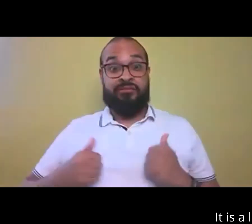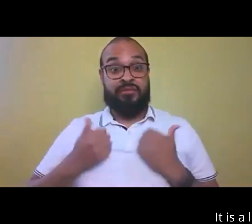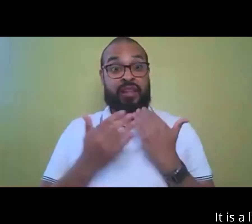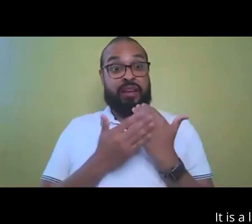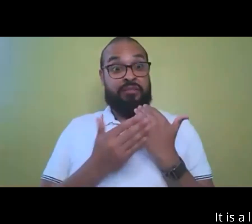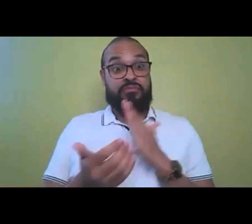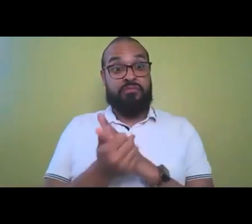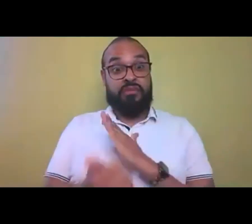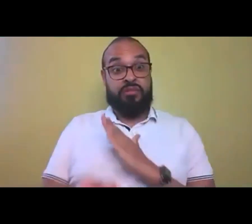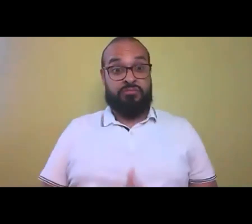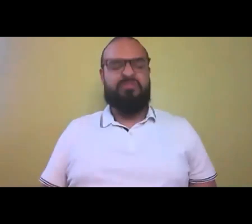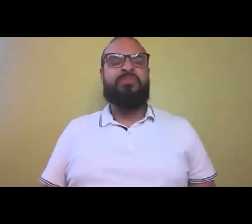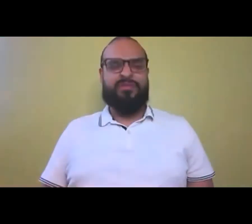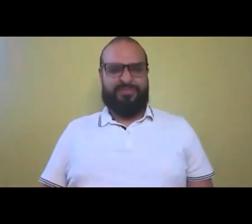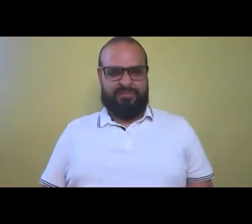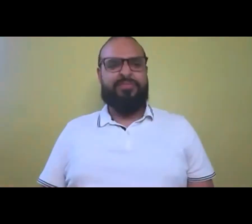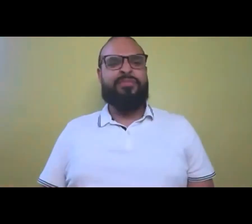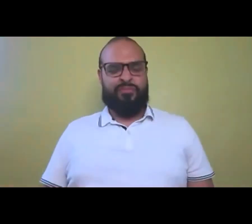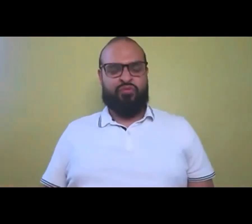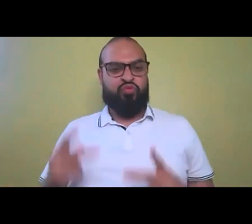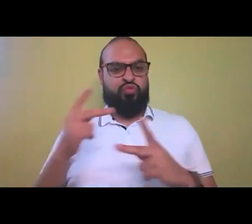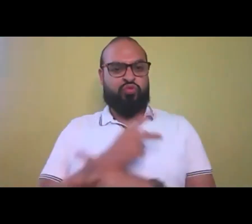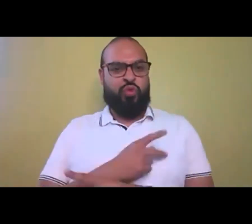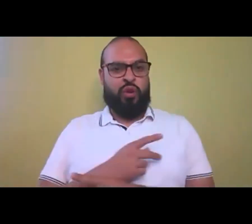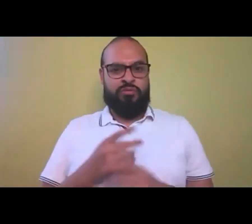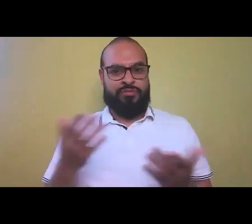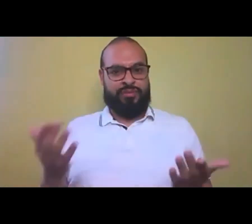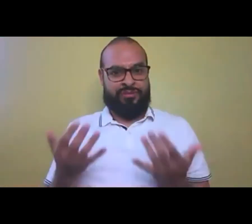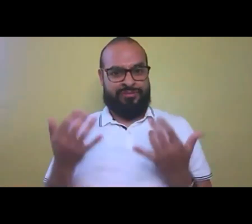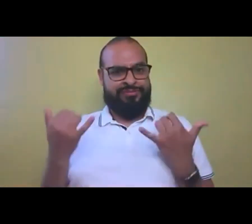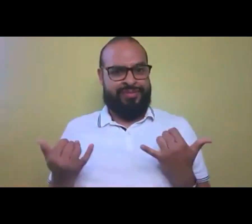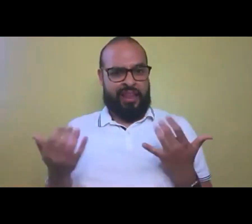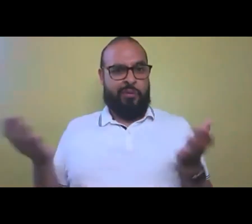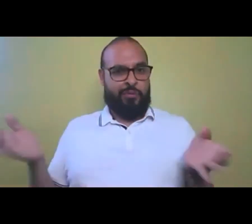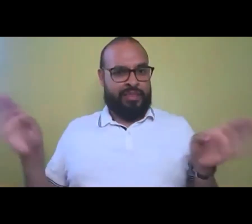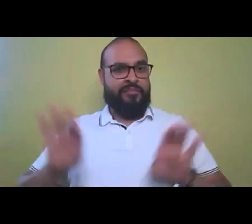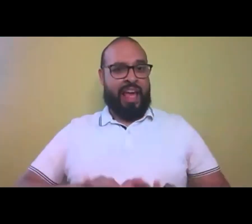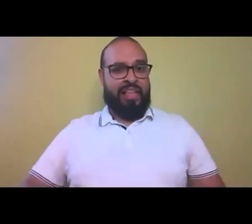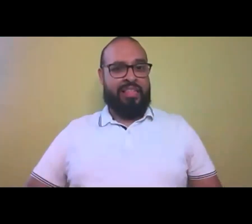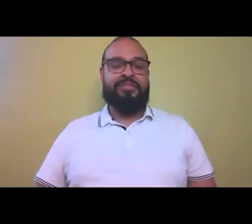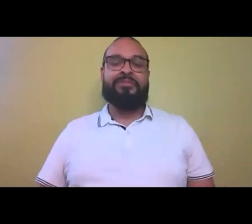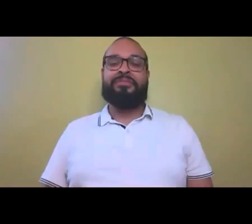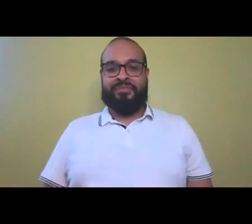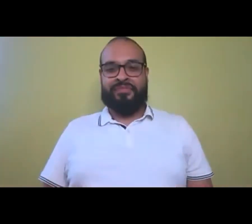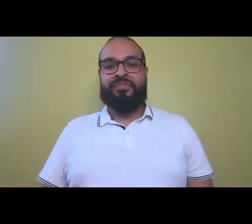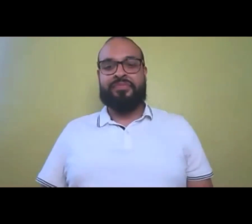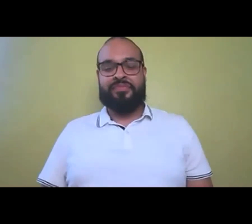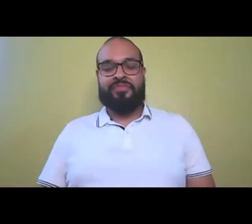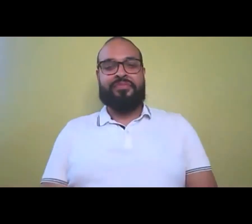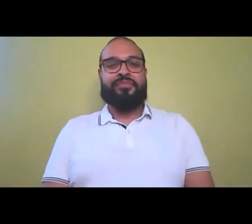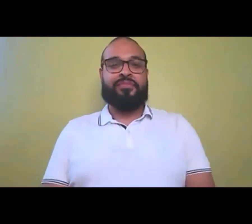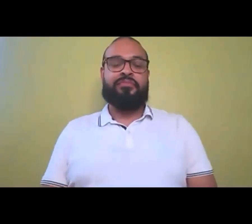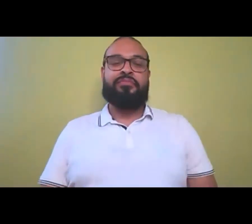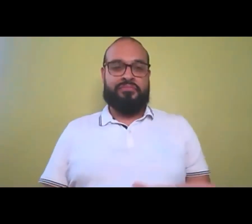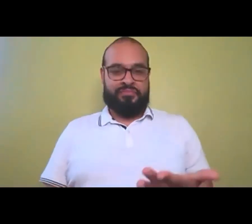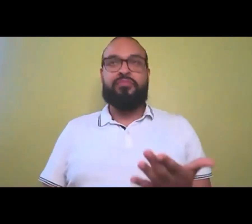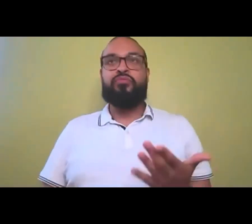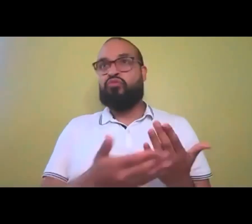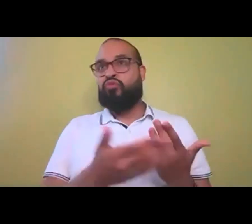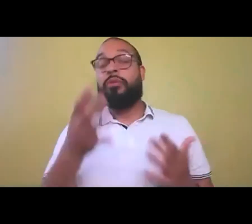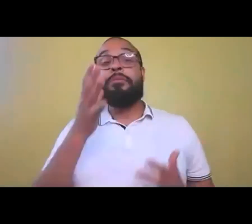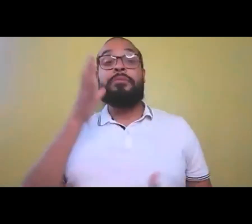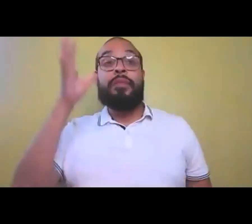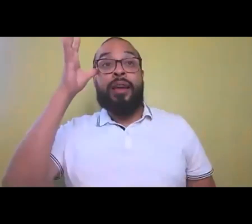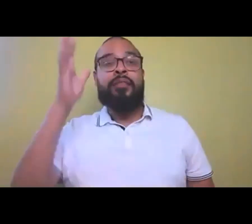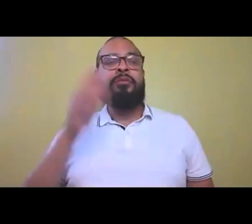to self-regulate, especially in this valley. So I would invite parents to think about their own regulation and they'll be better prepared